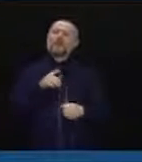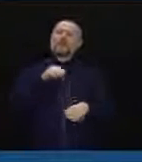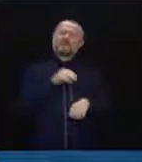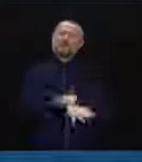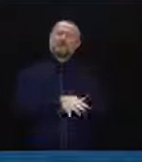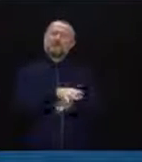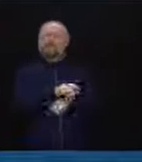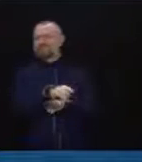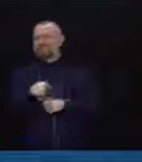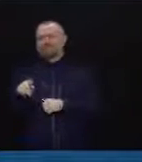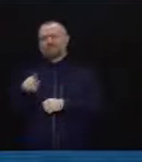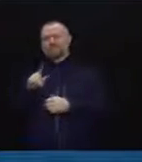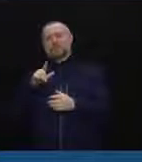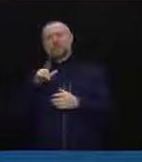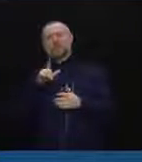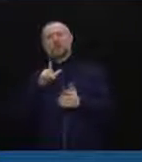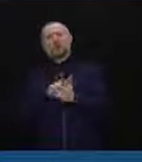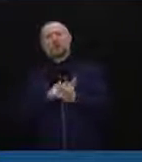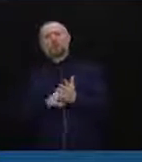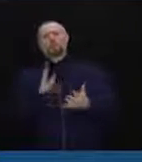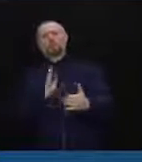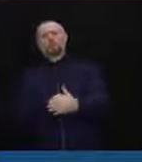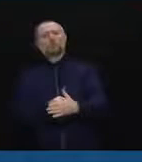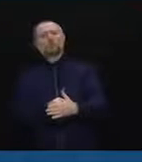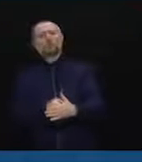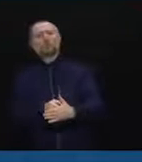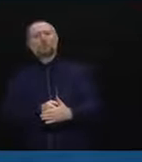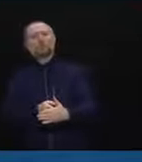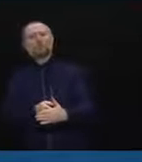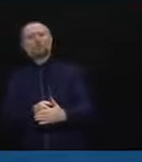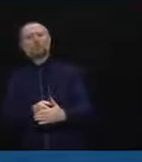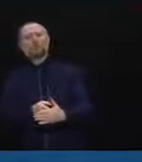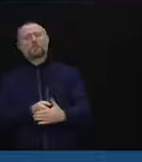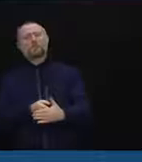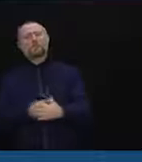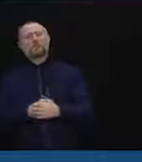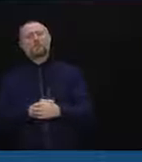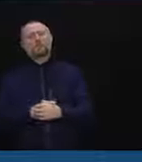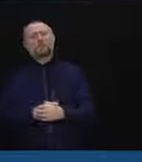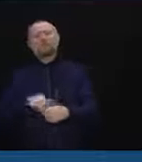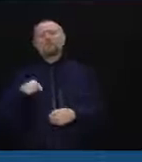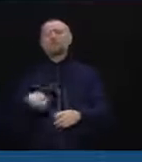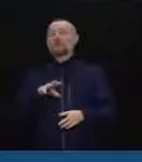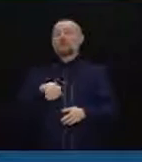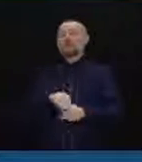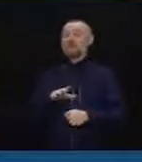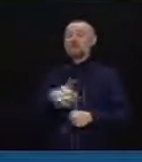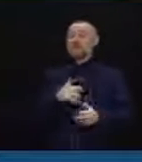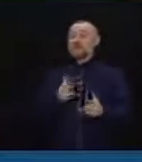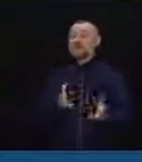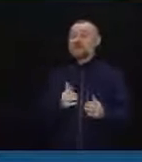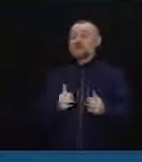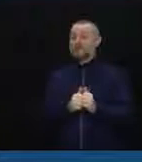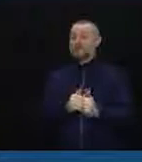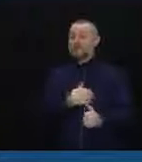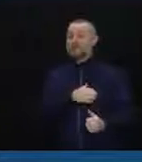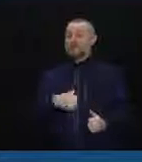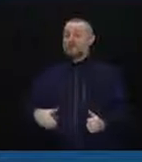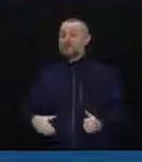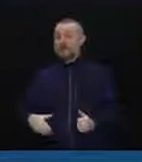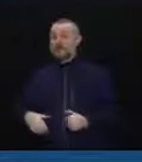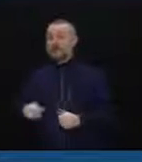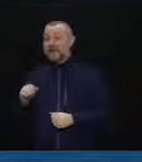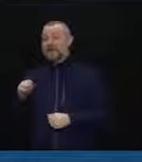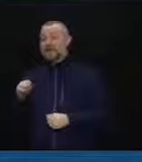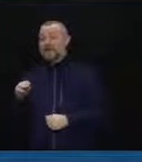in Orlando? Right, and this is part of the conversation I had with Mayor Adams when I was reaching out to leaders all across the state. He said